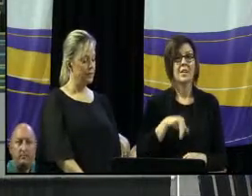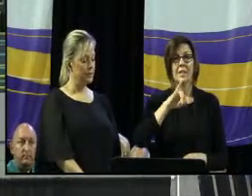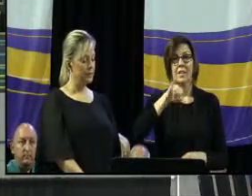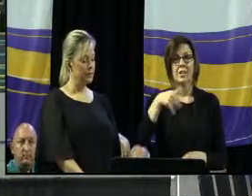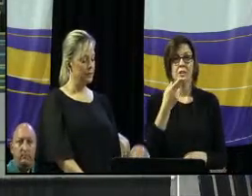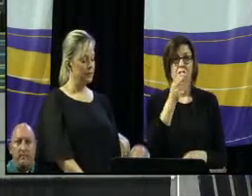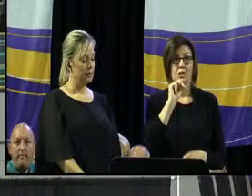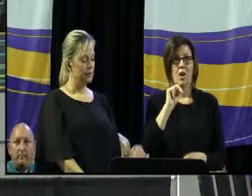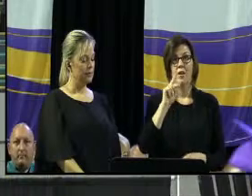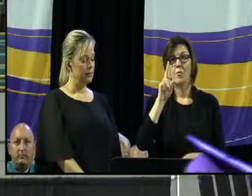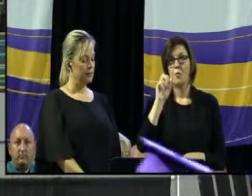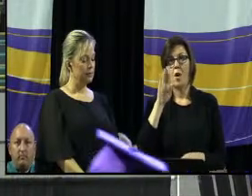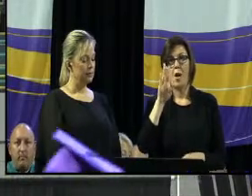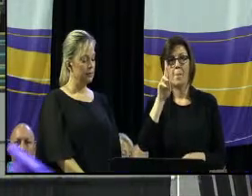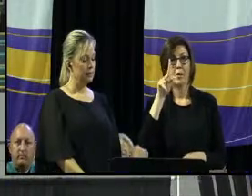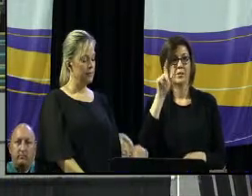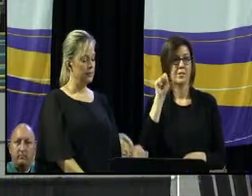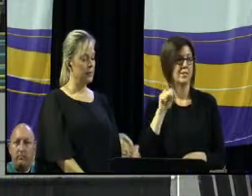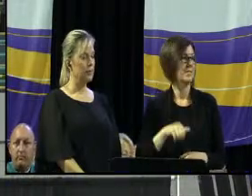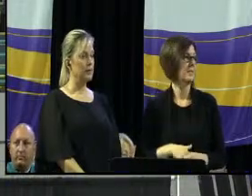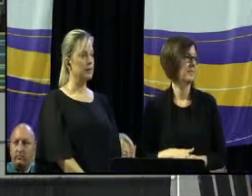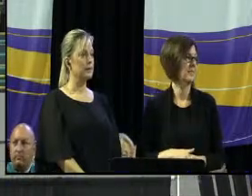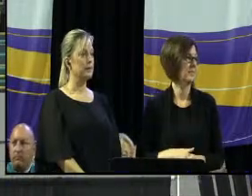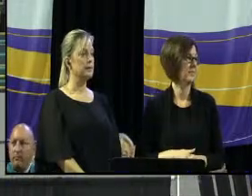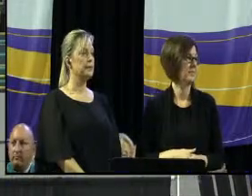John Daniel Roberts.